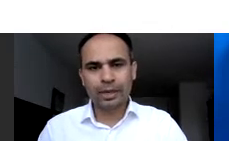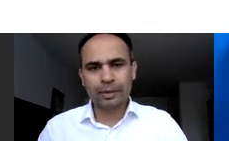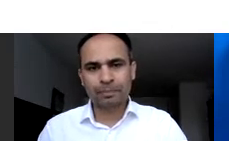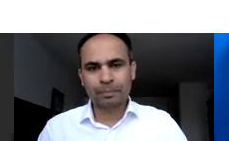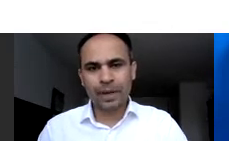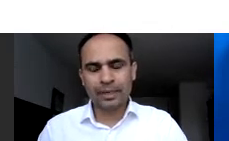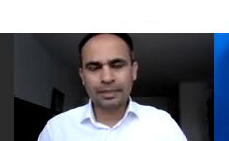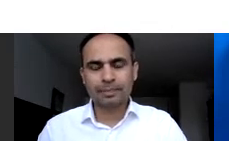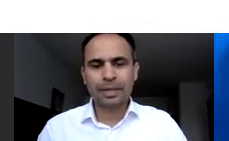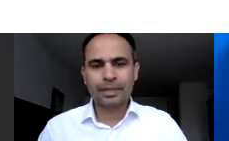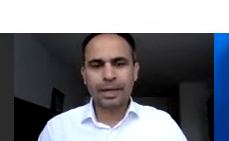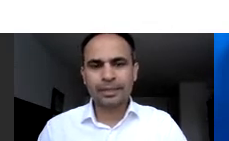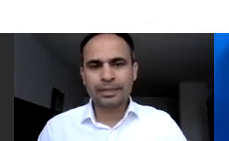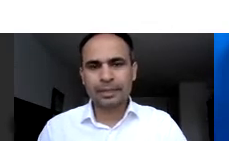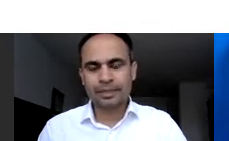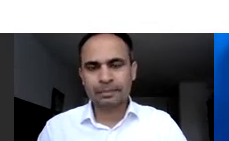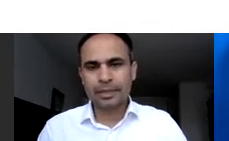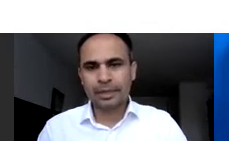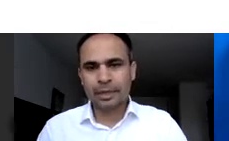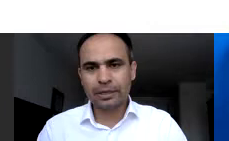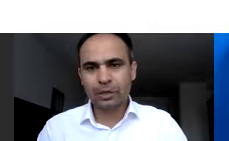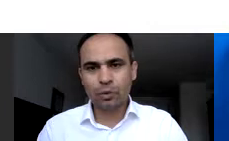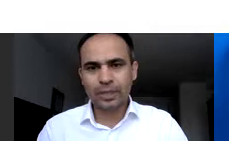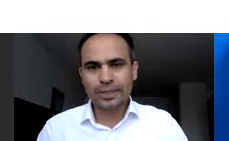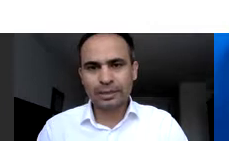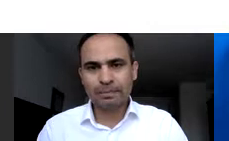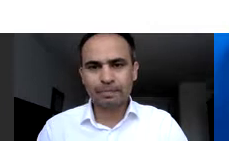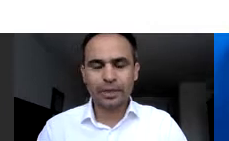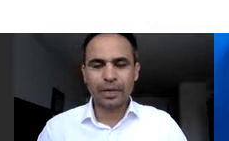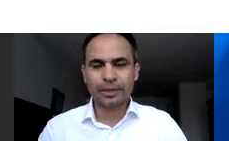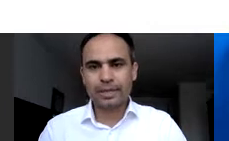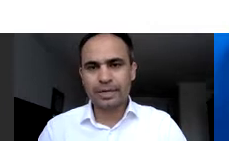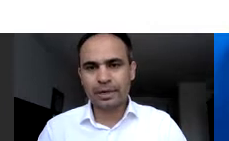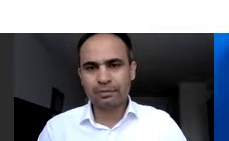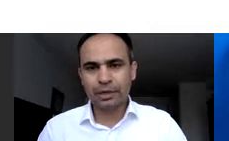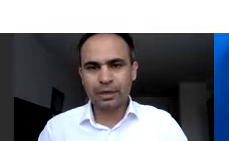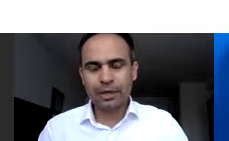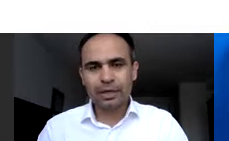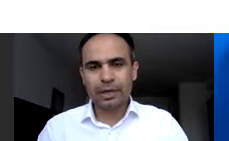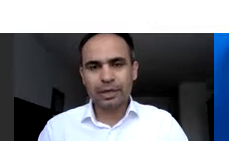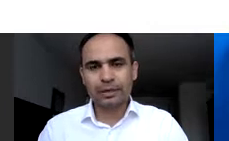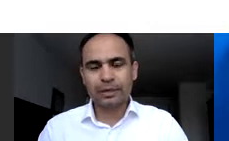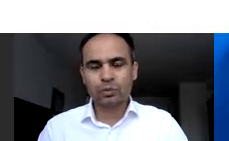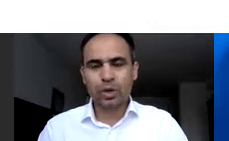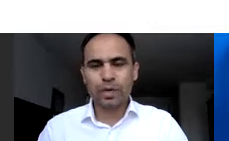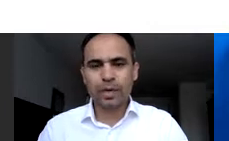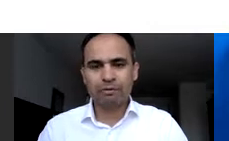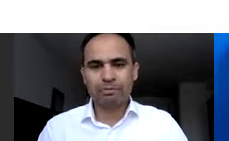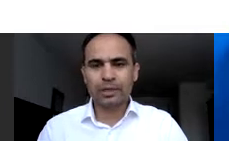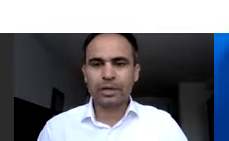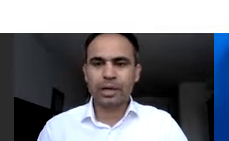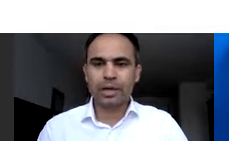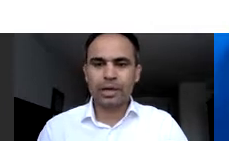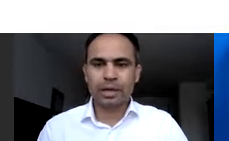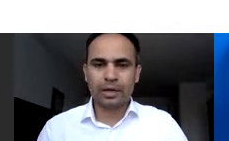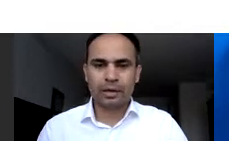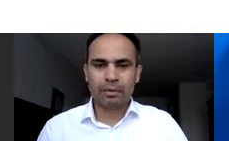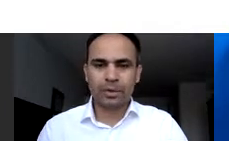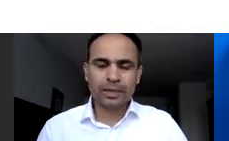digital accessibility and ICT accessibility in the UN system at the country level. That's why we have